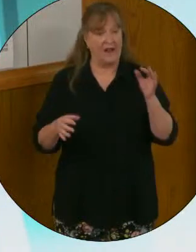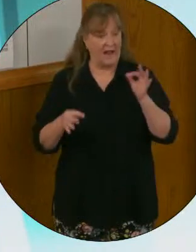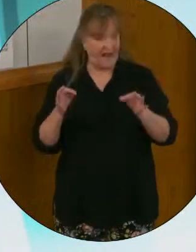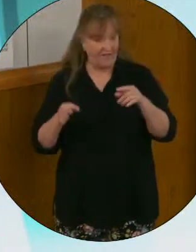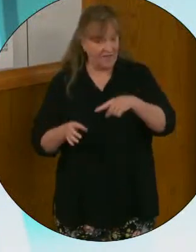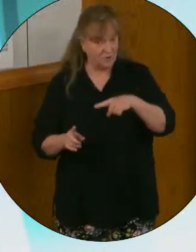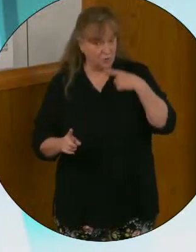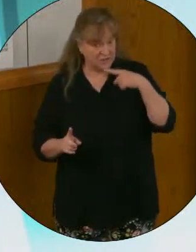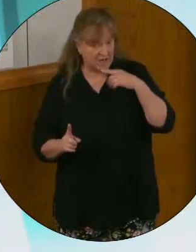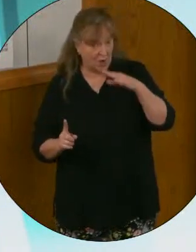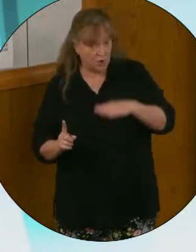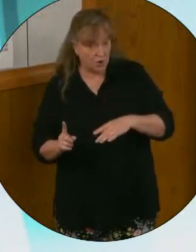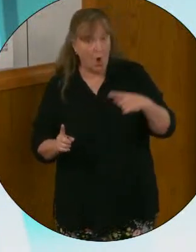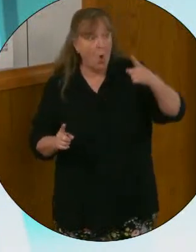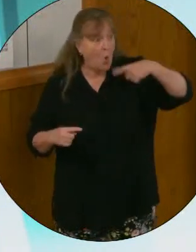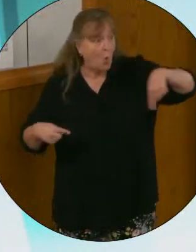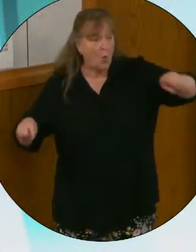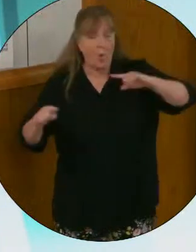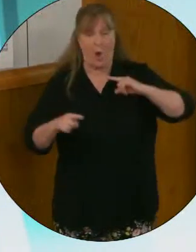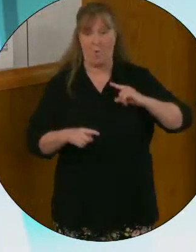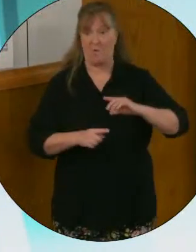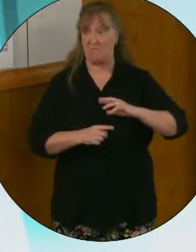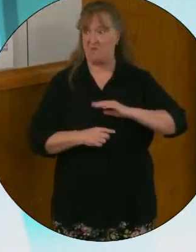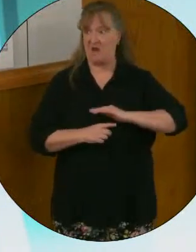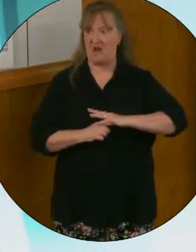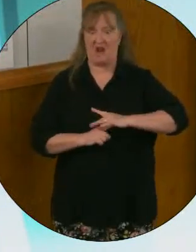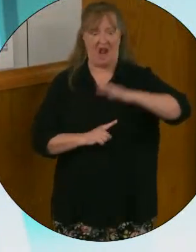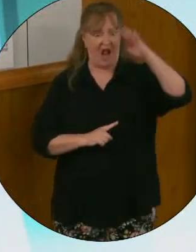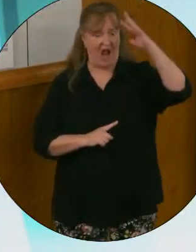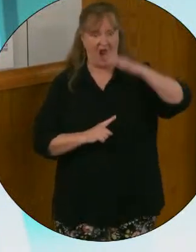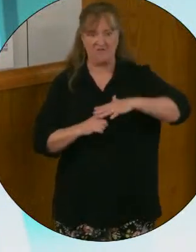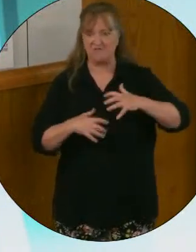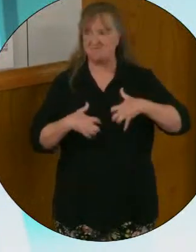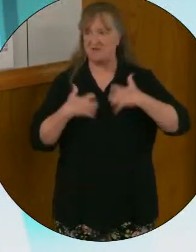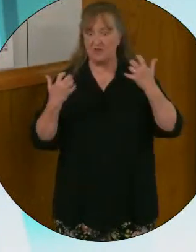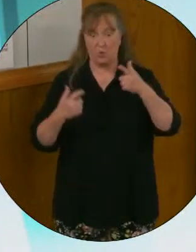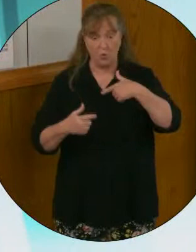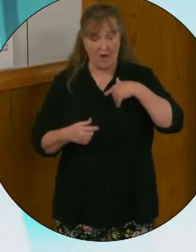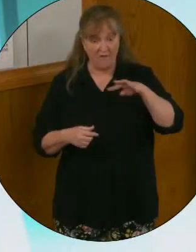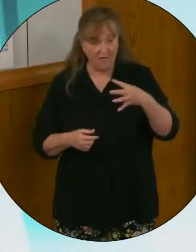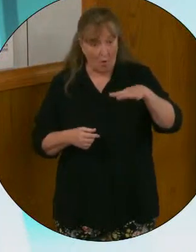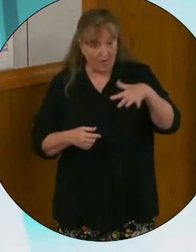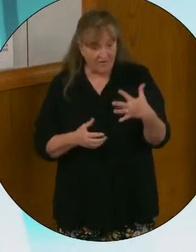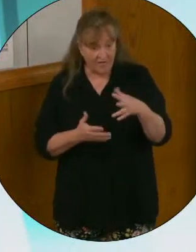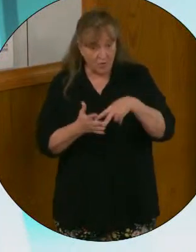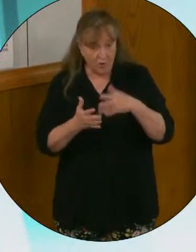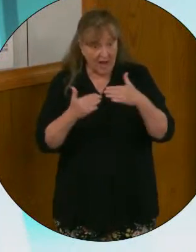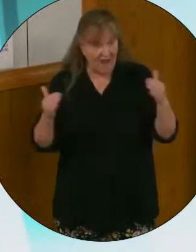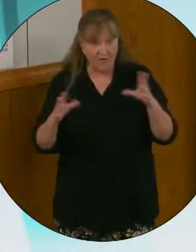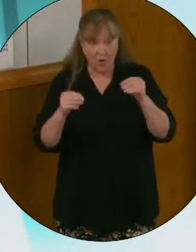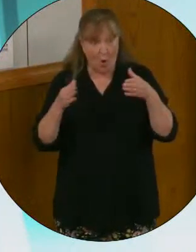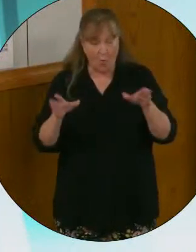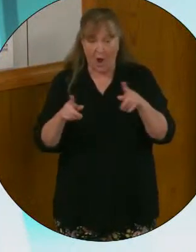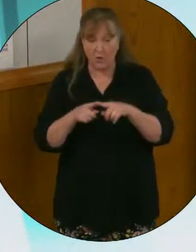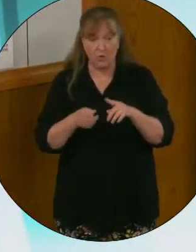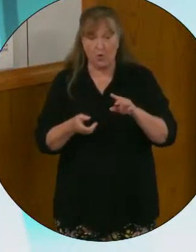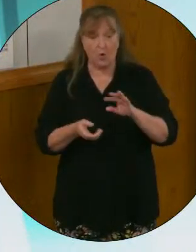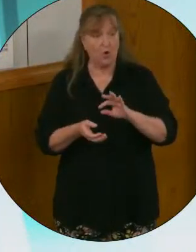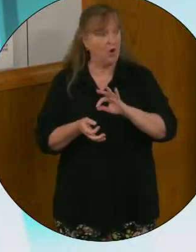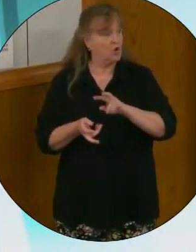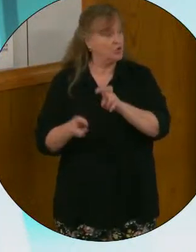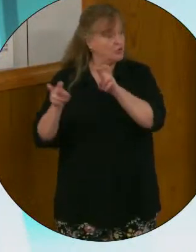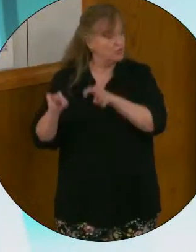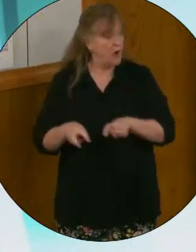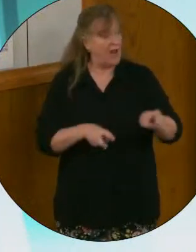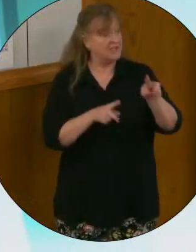hearing child, we would be outraged. When you have a 4th or 5th grade reading level, there's no way to translate over into